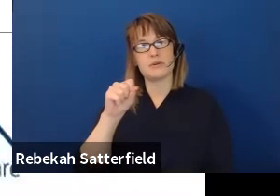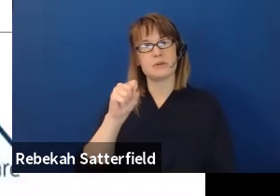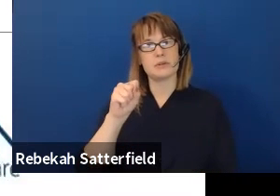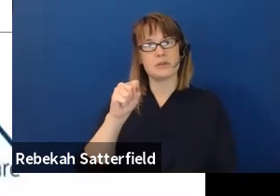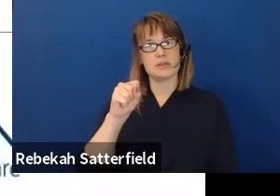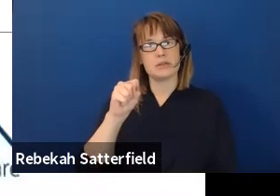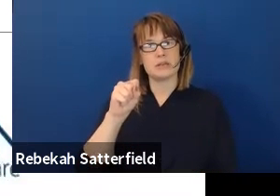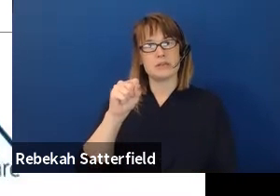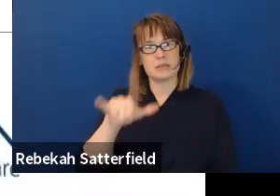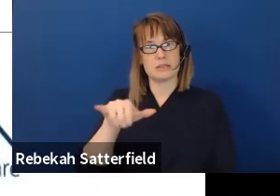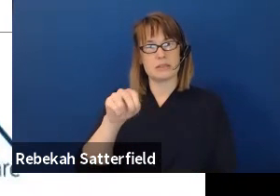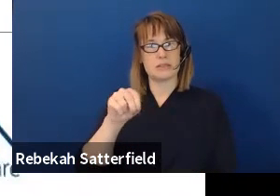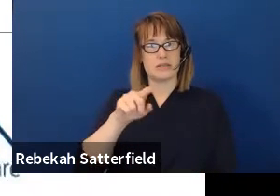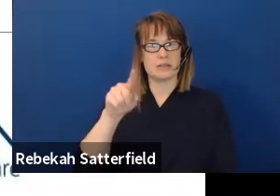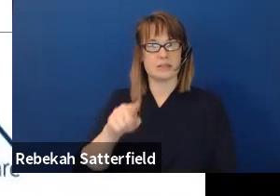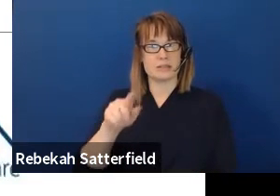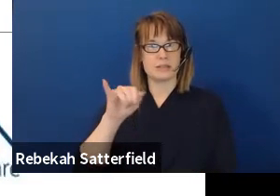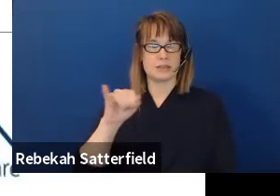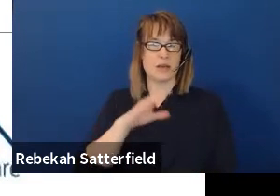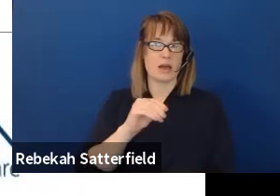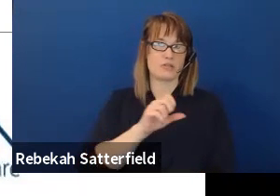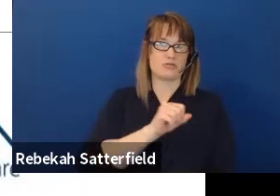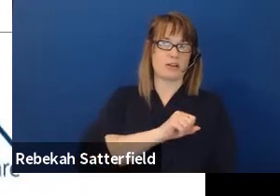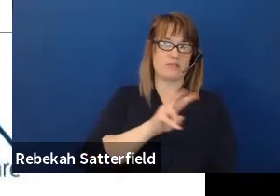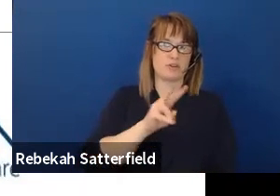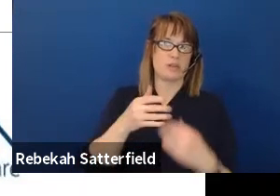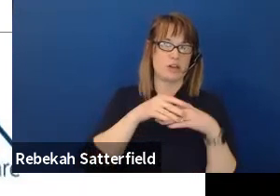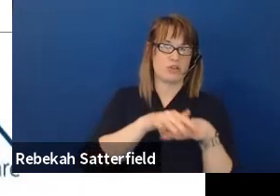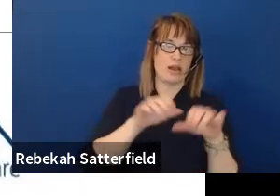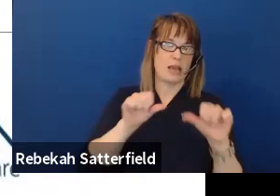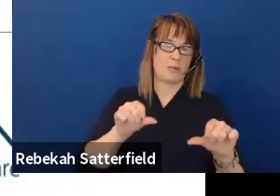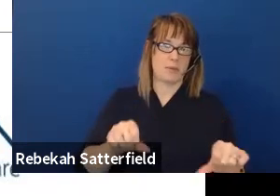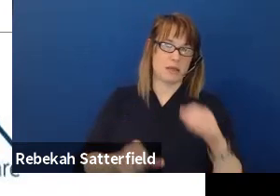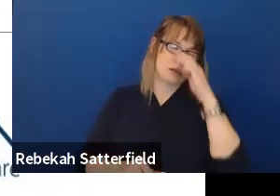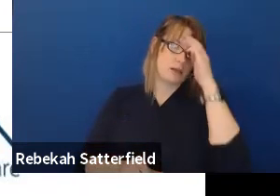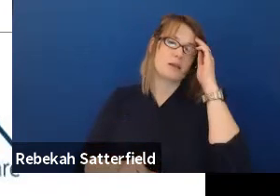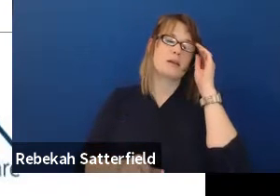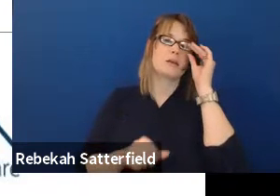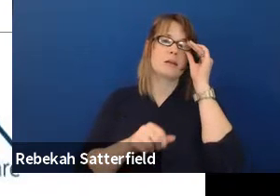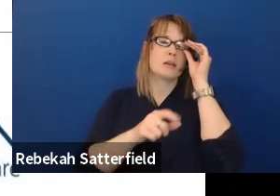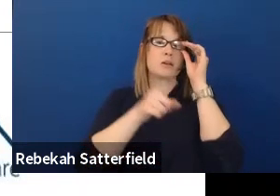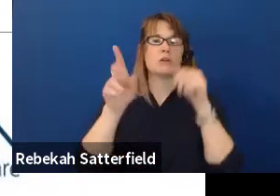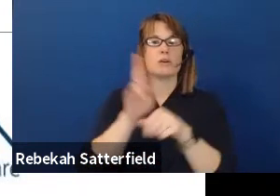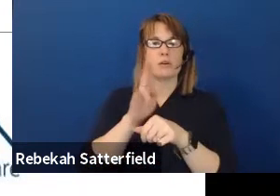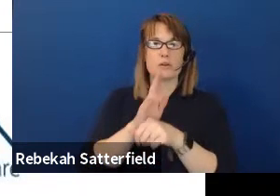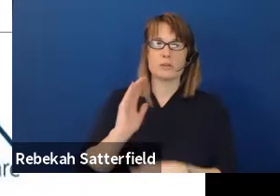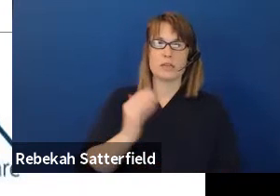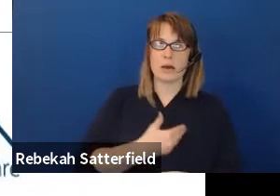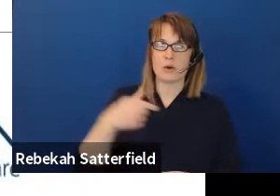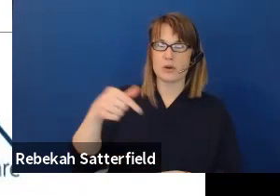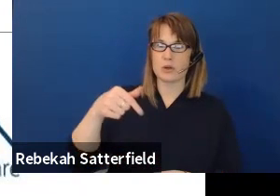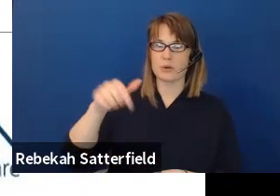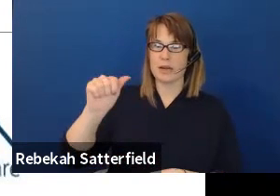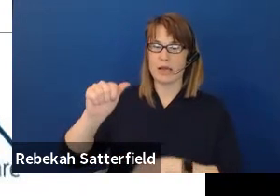and Stratus Video's integrated capabilities. As you use our Q&A tool